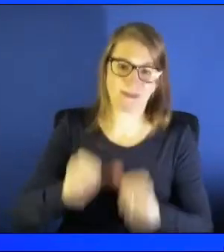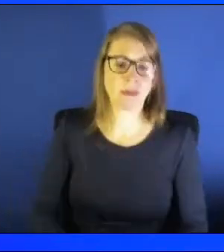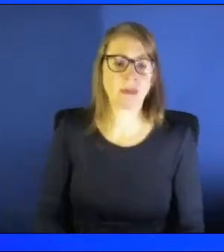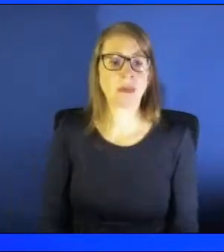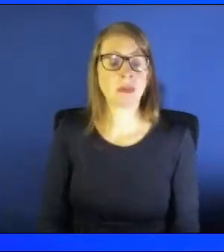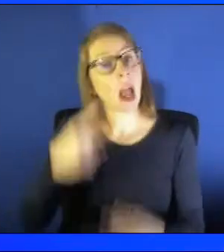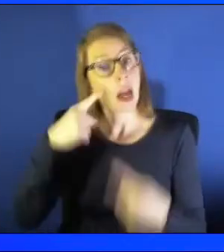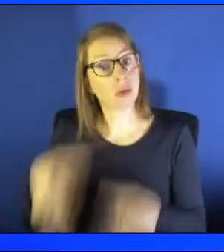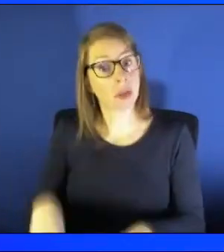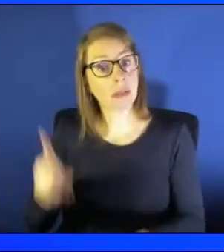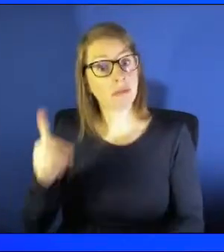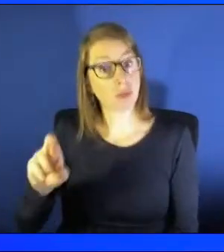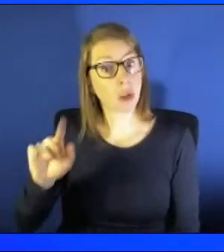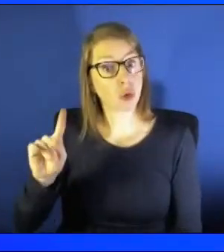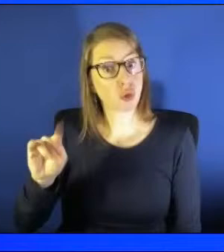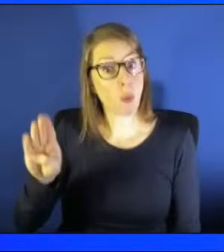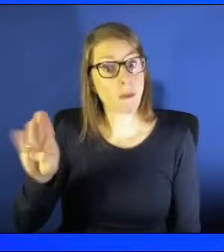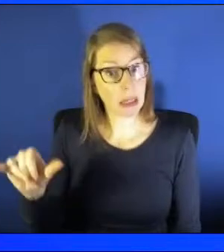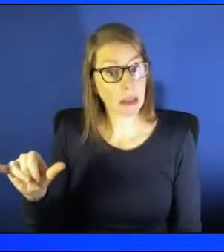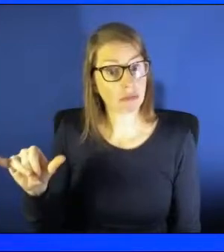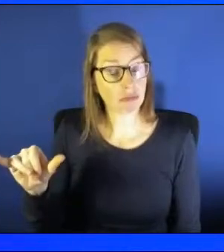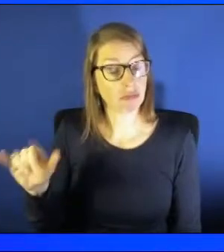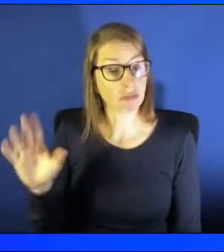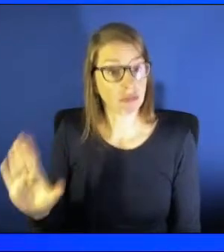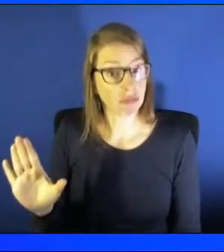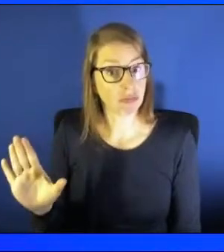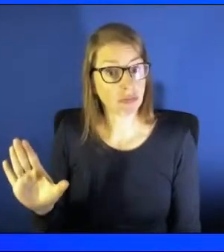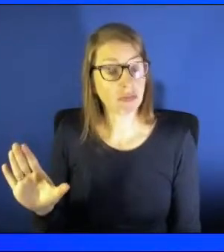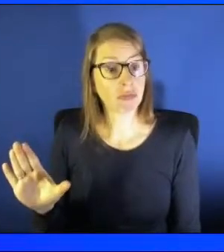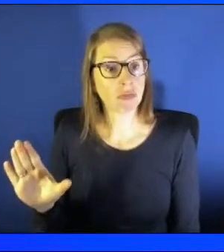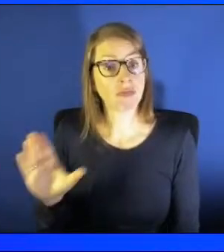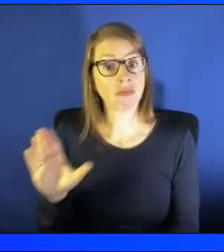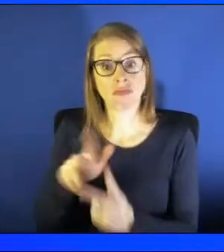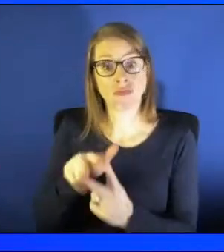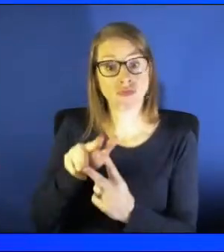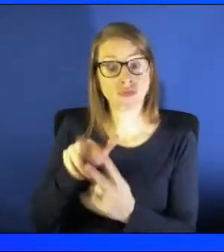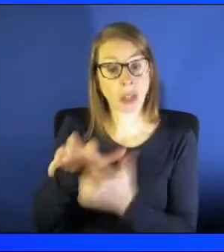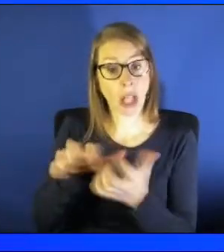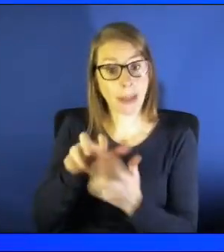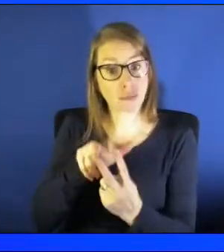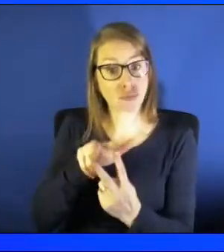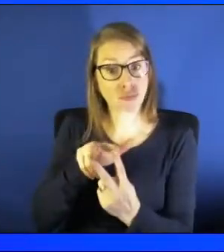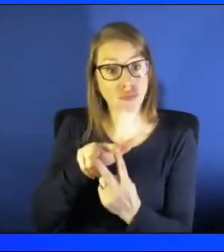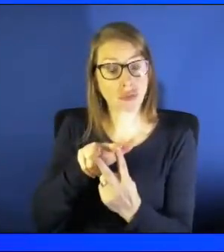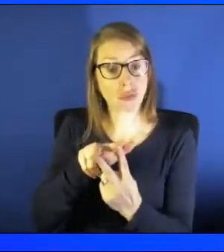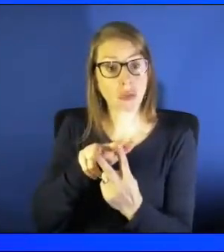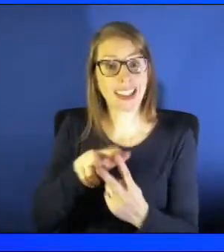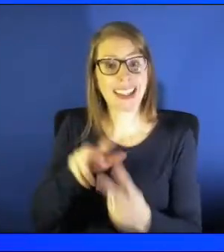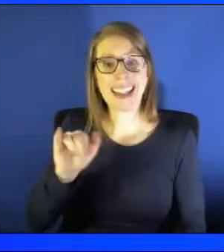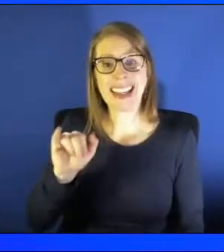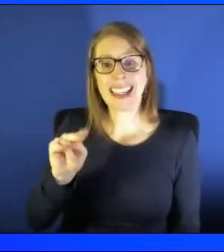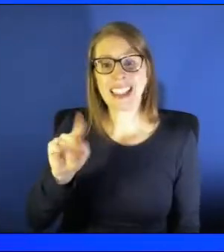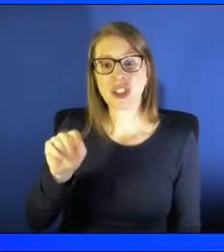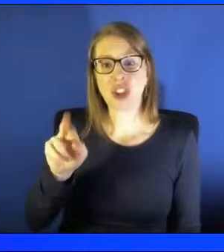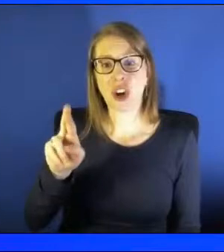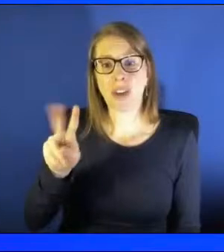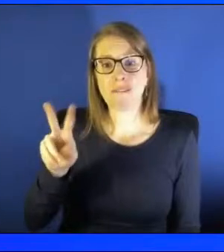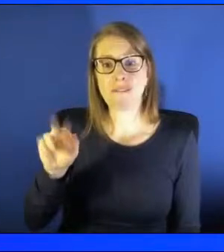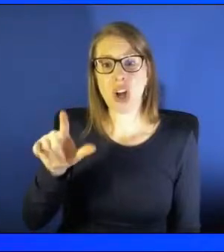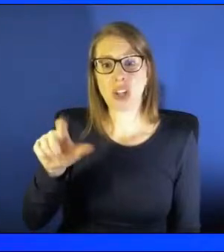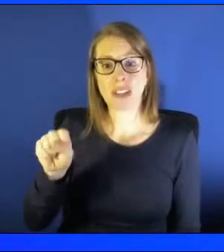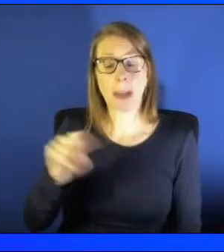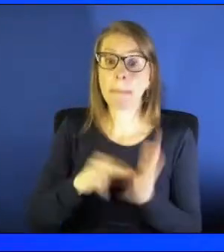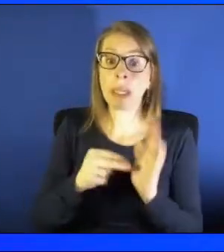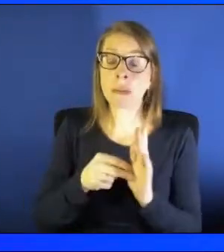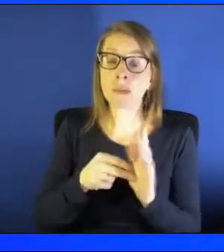completely. You can do a combination. A lot of individuals will do what's called intervals, which is where they run for a certain distance